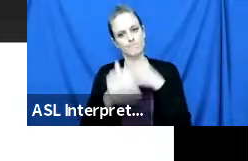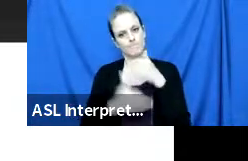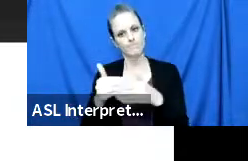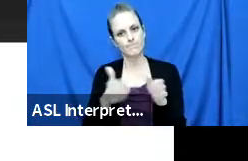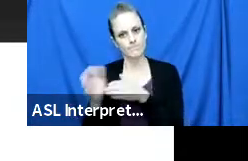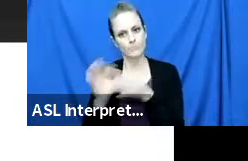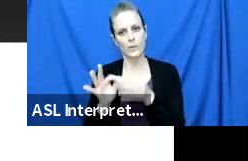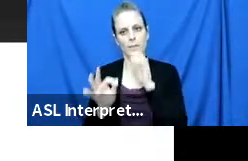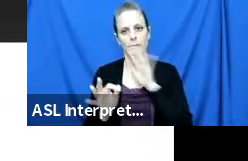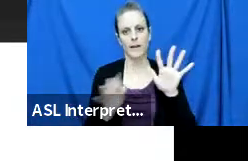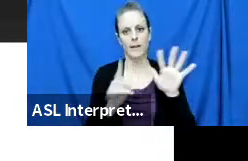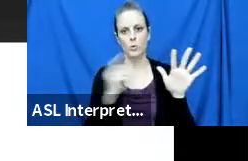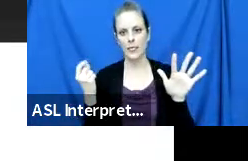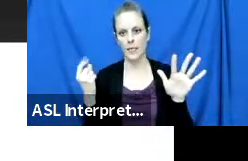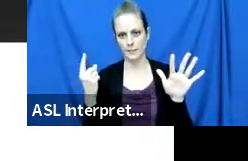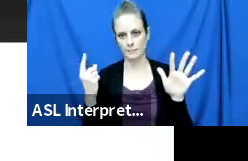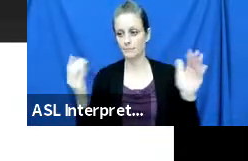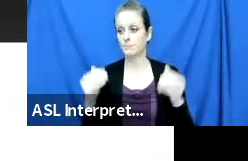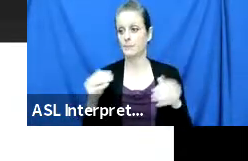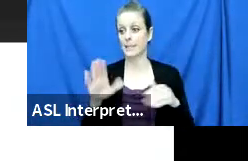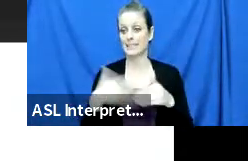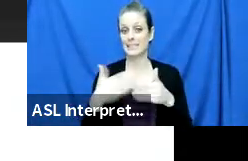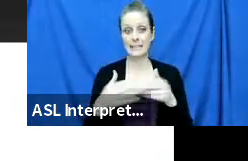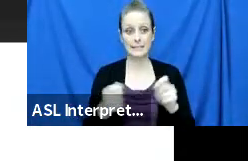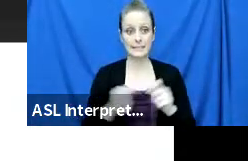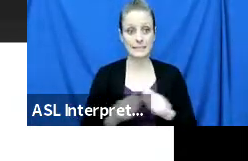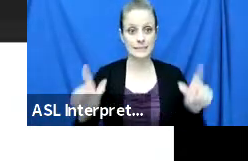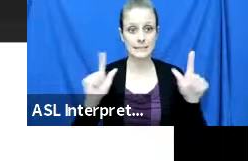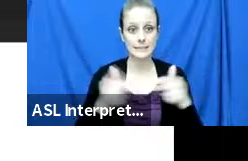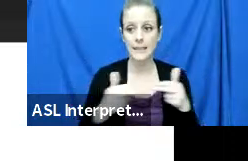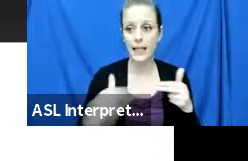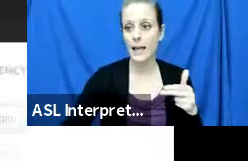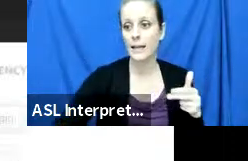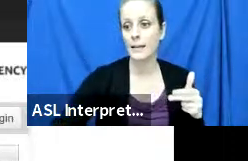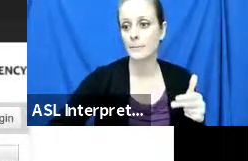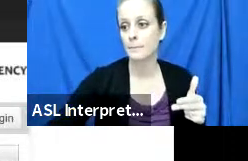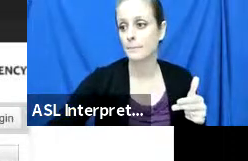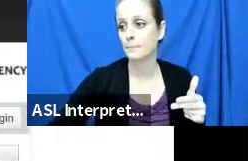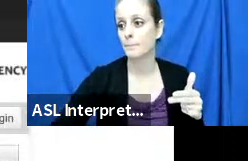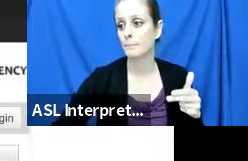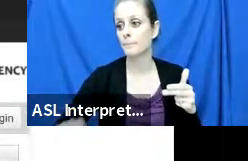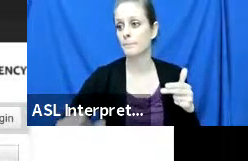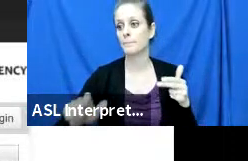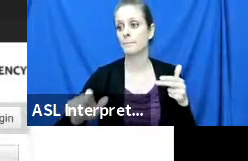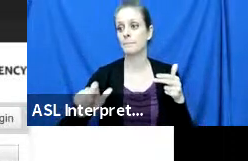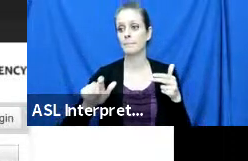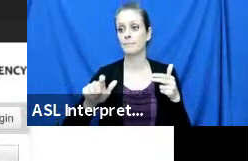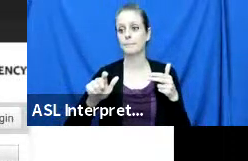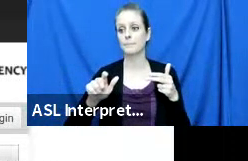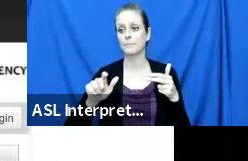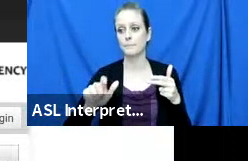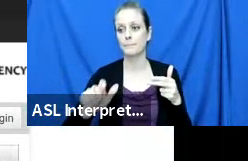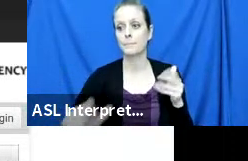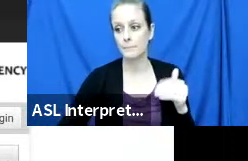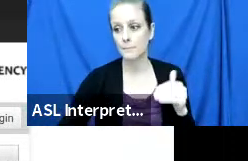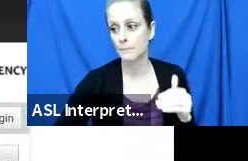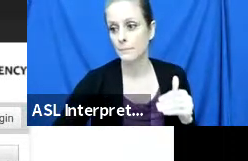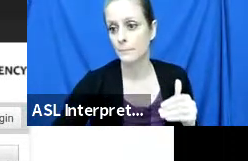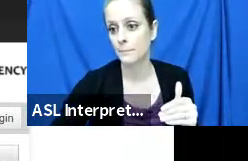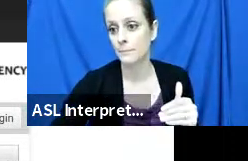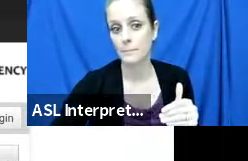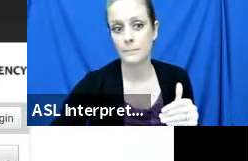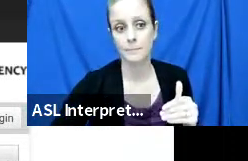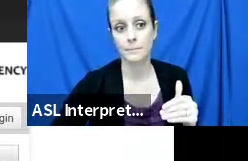And then finally, the next slide is just a reminder that on our county website, we have